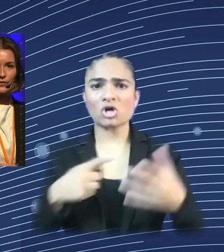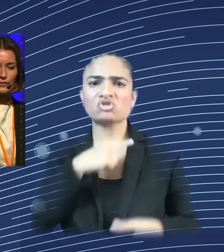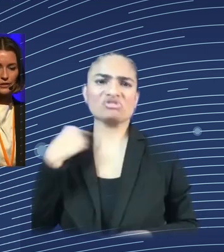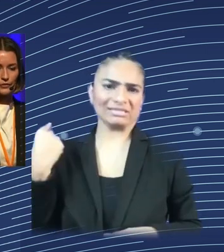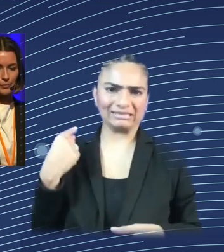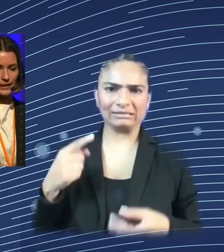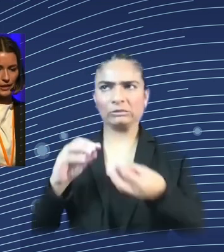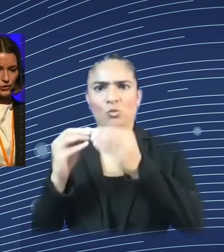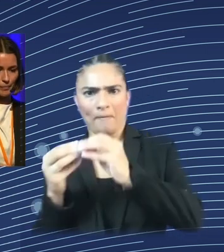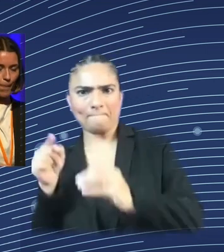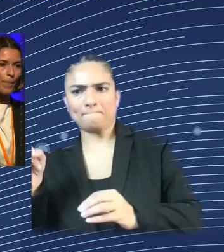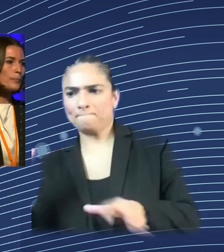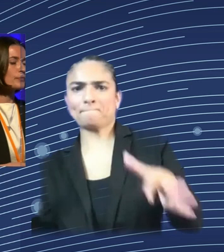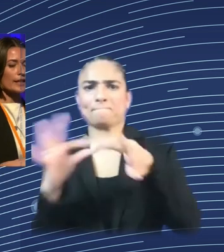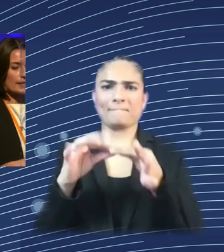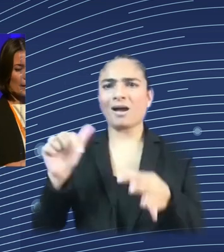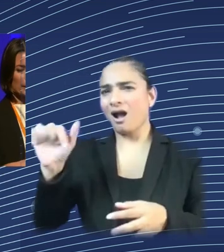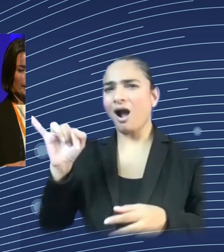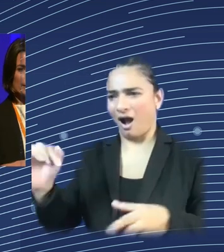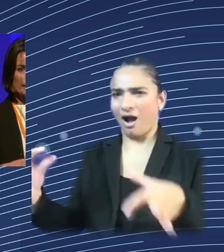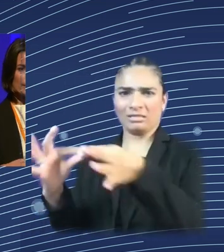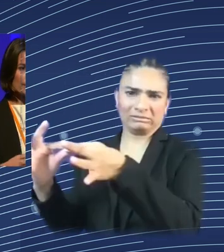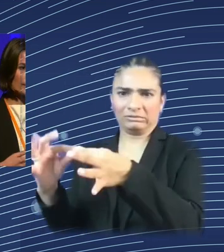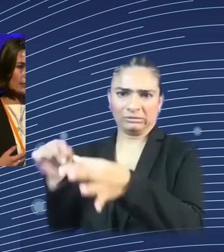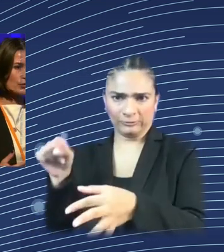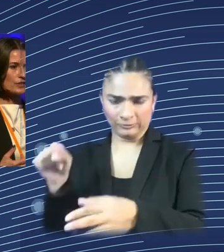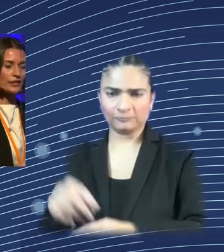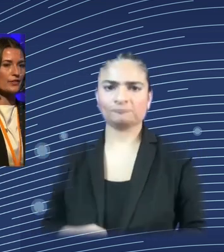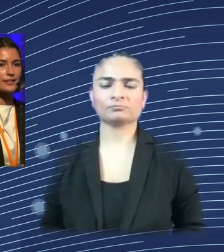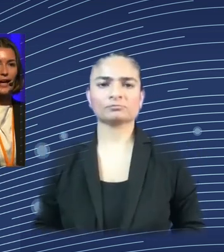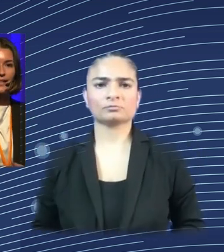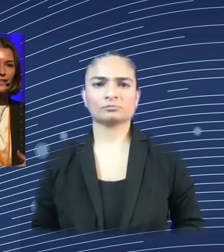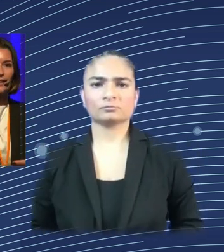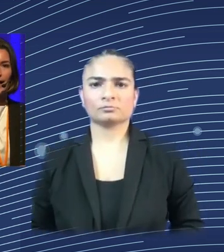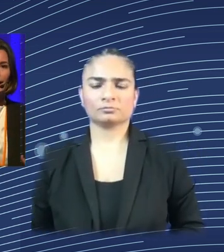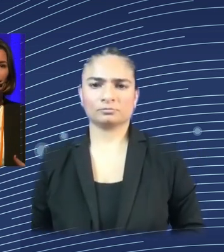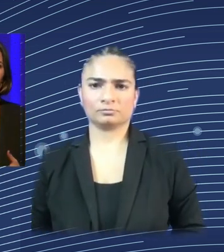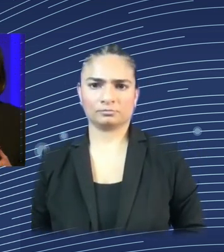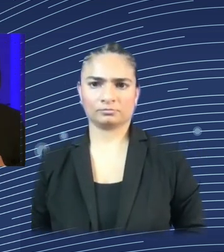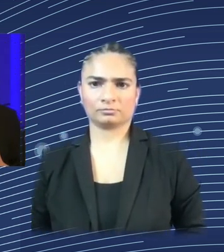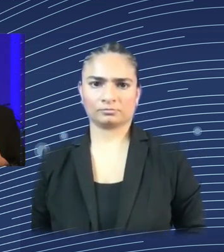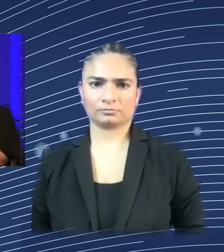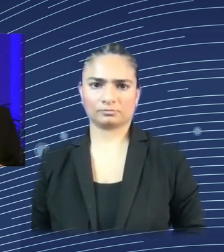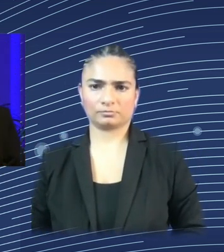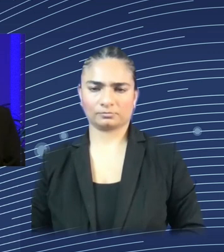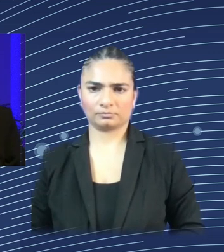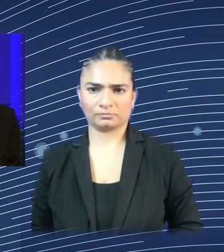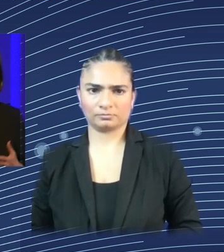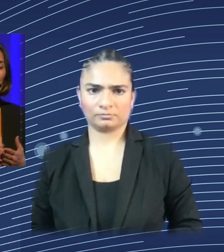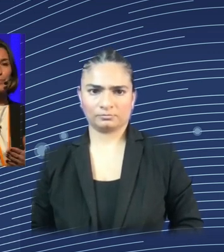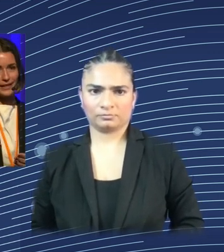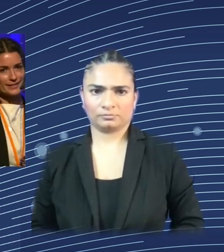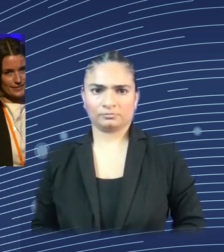sensitive field of application. In some cases, you see it on the slides, AI may have